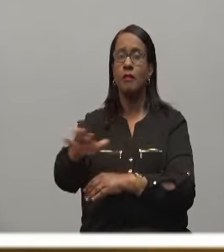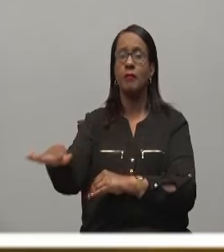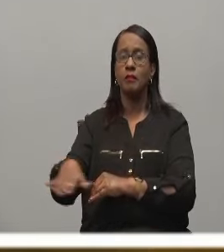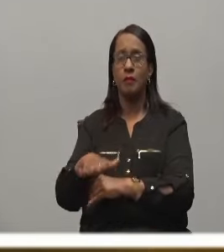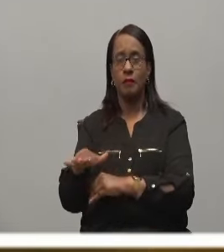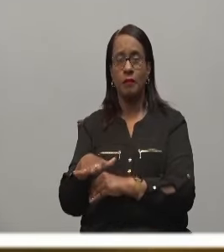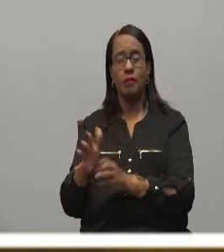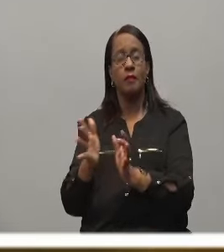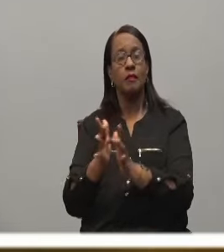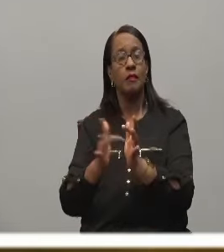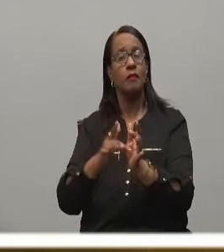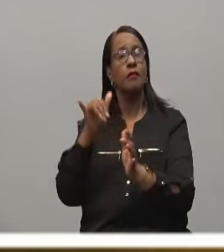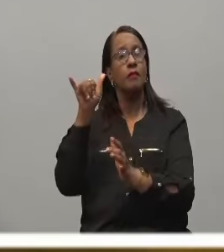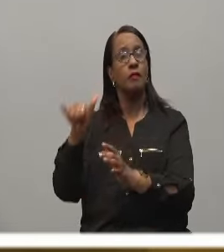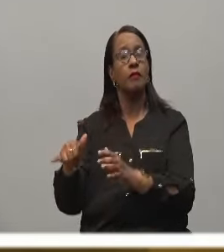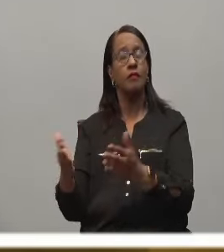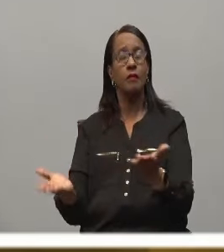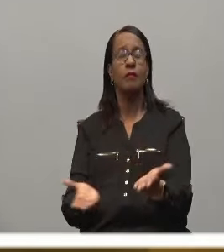And he was?